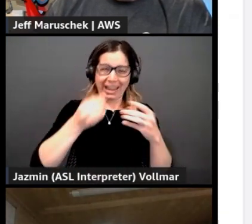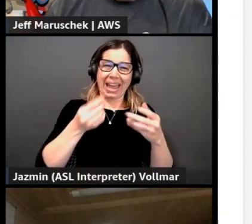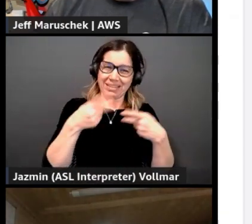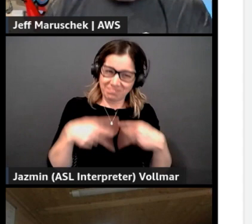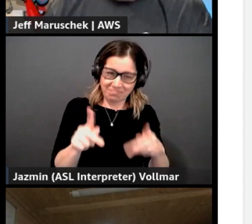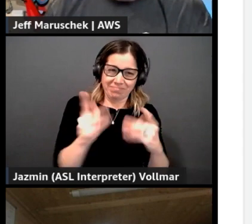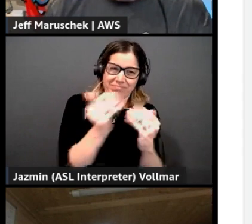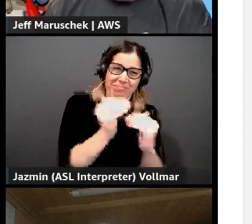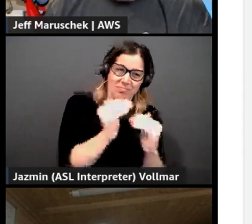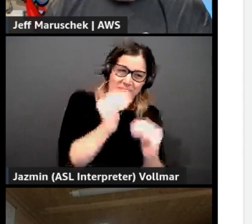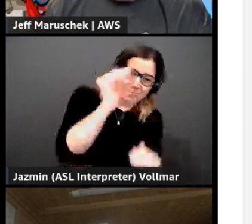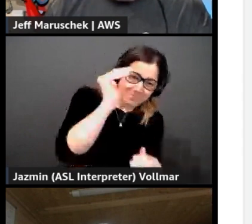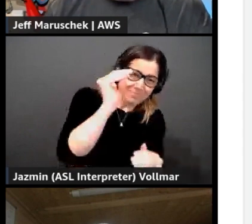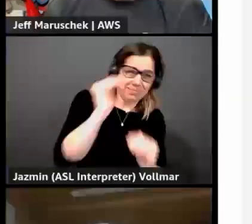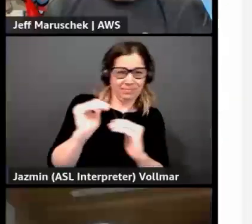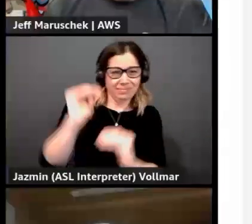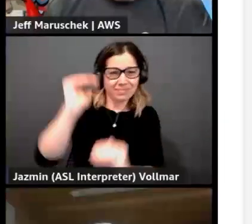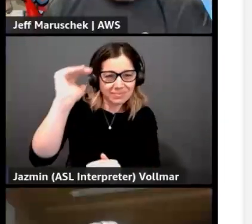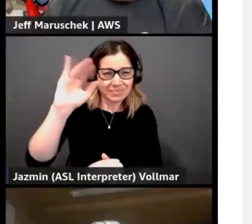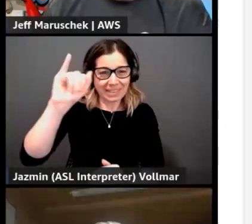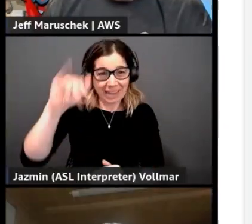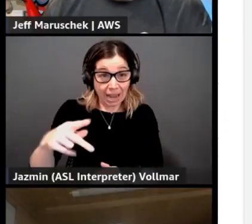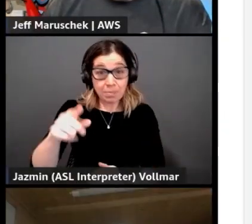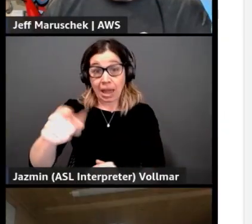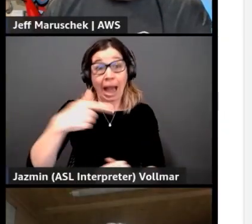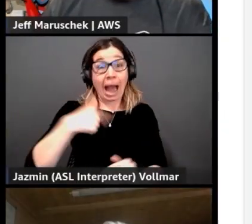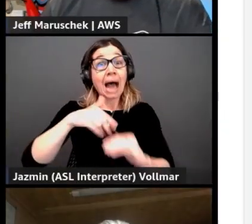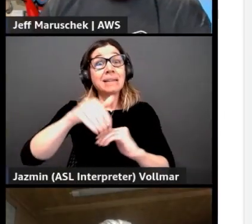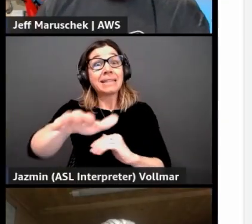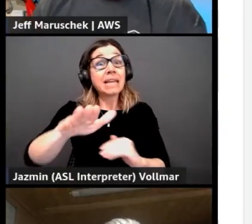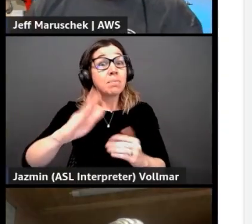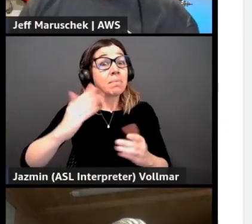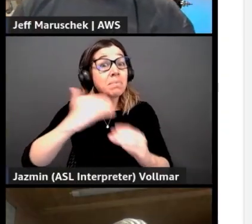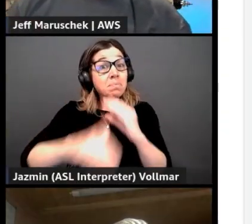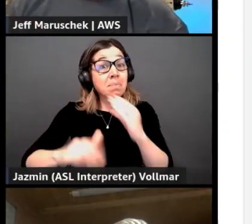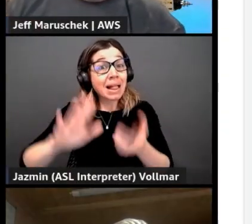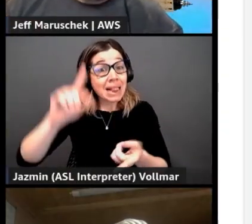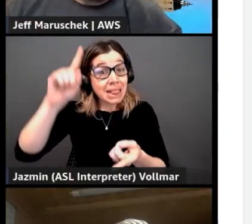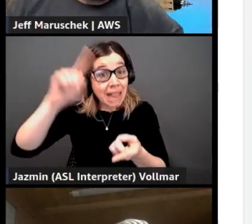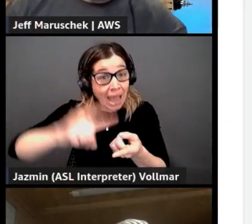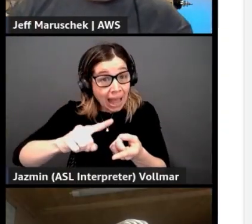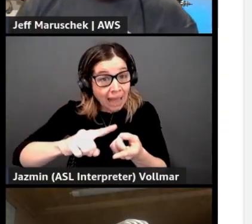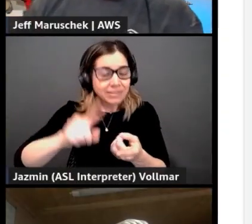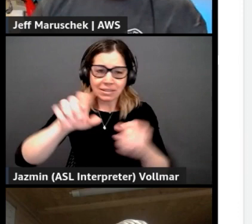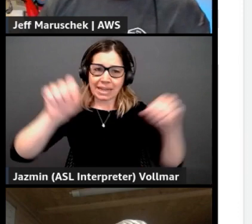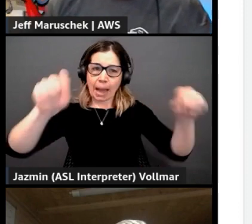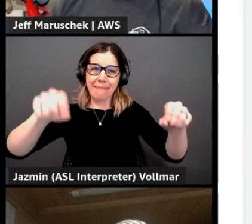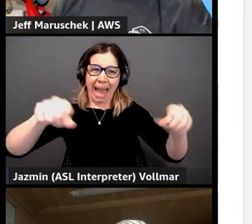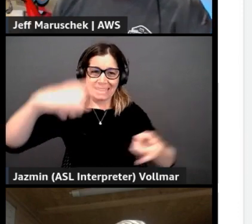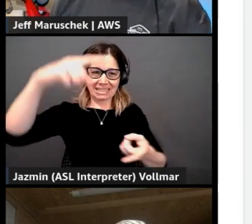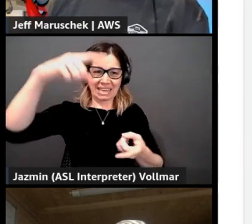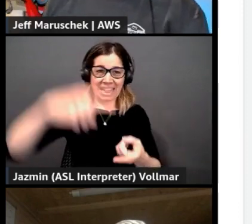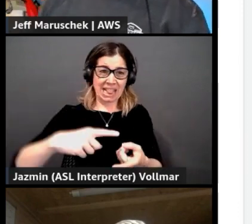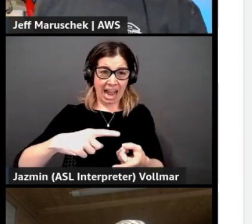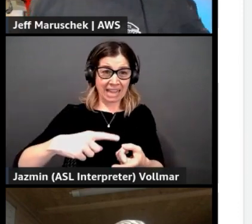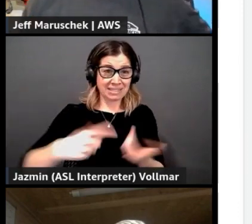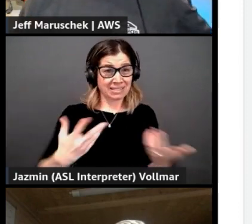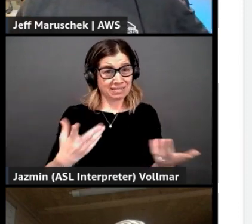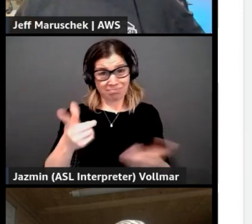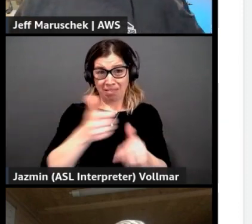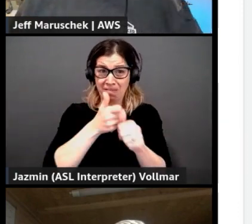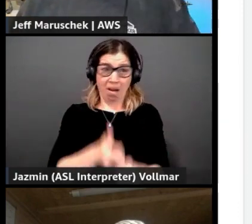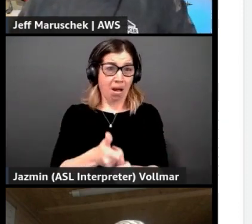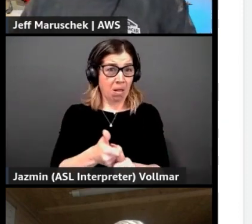so my capacity probably drops a little here. So you can see the kind of the logic behind the ISPs, and that's on all the